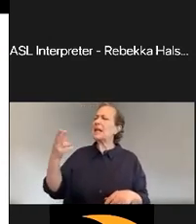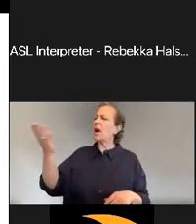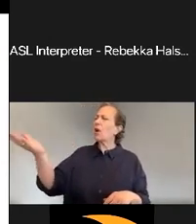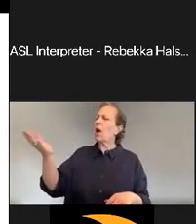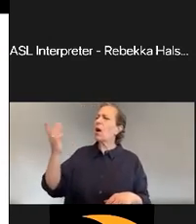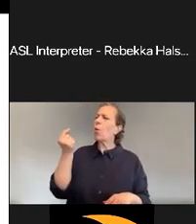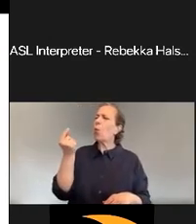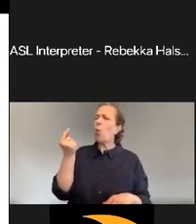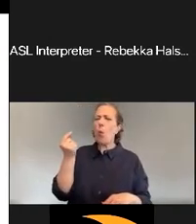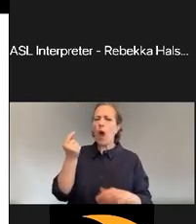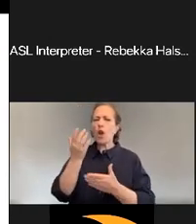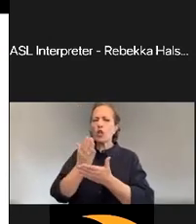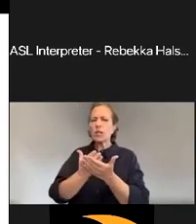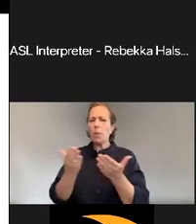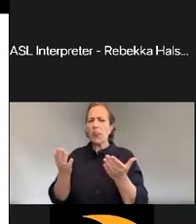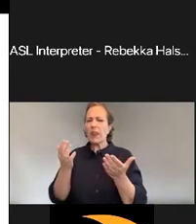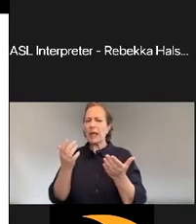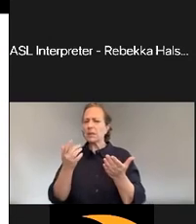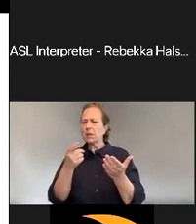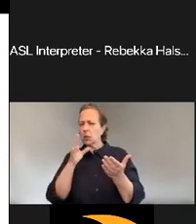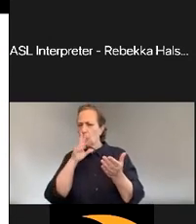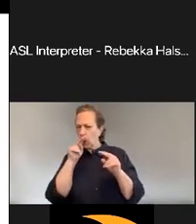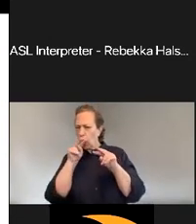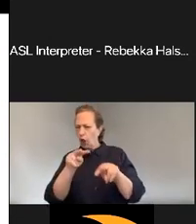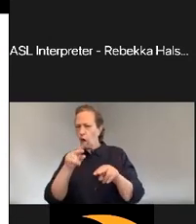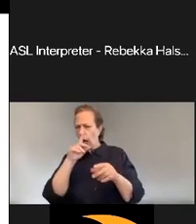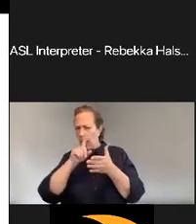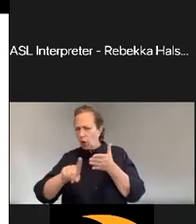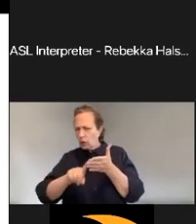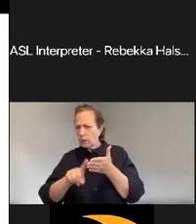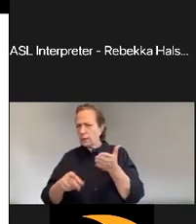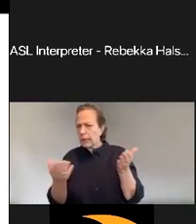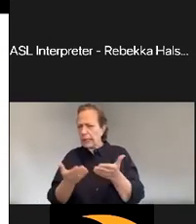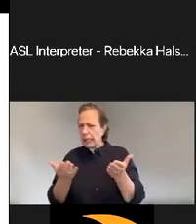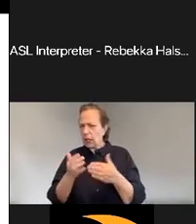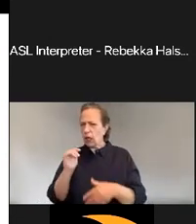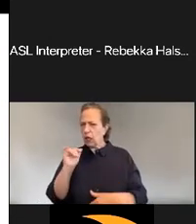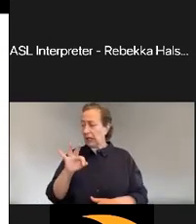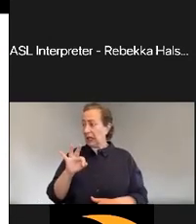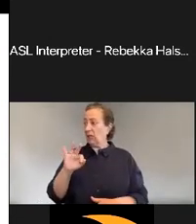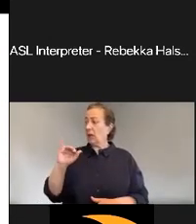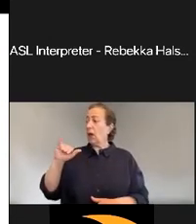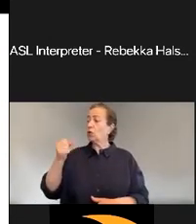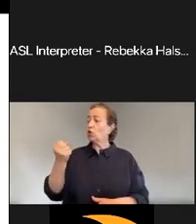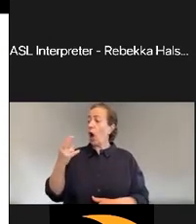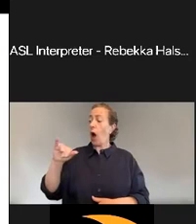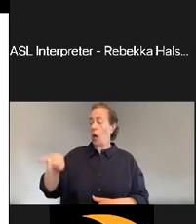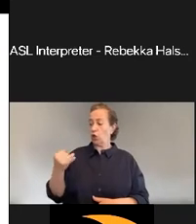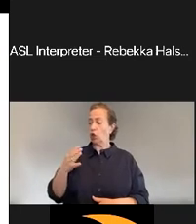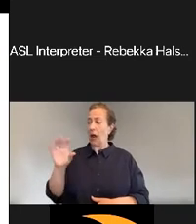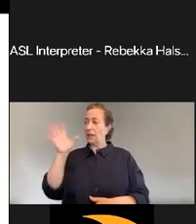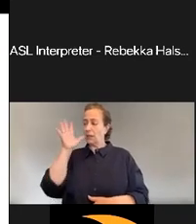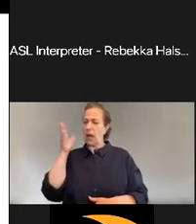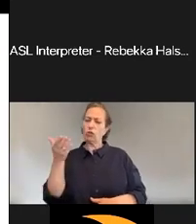What are some of the things that OCR would consider in an investigation if Josh and his parents move forward with a complaint?